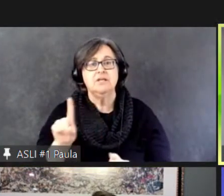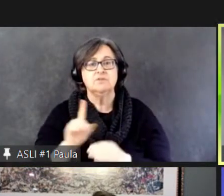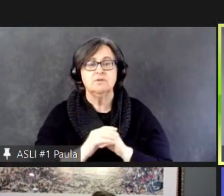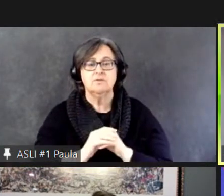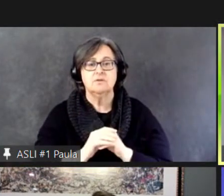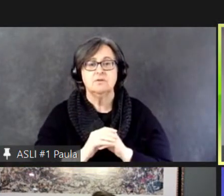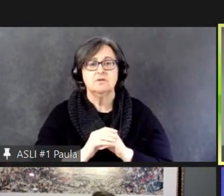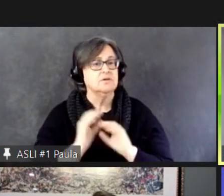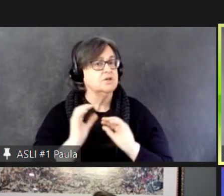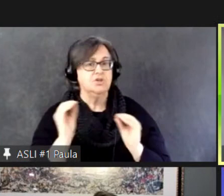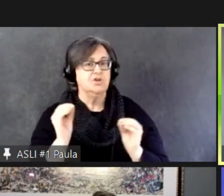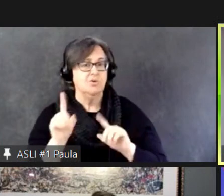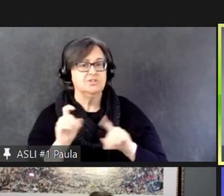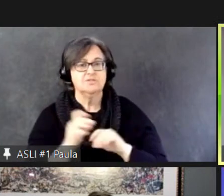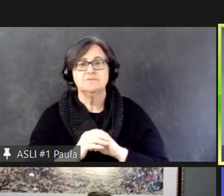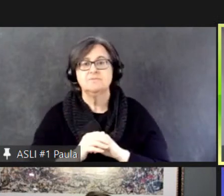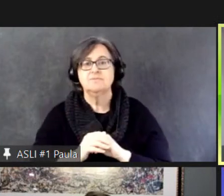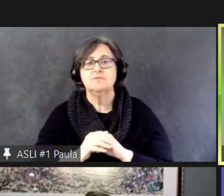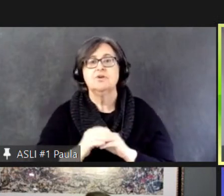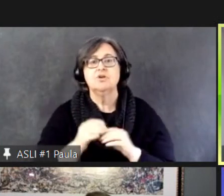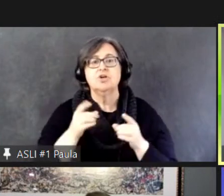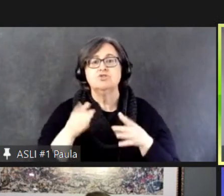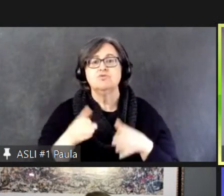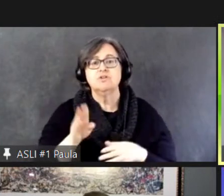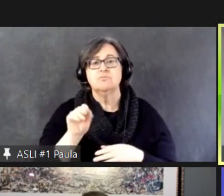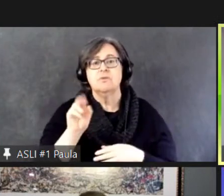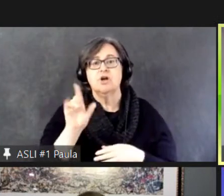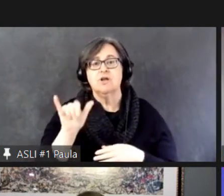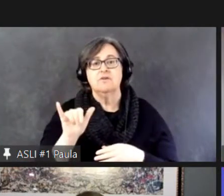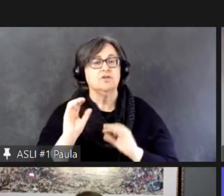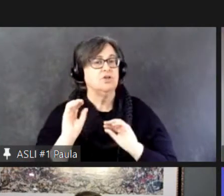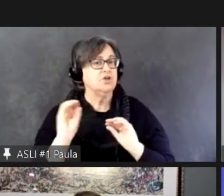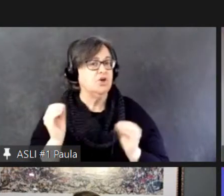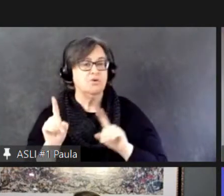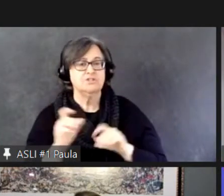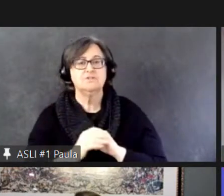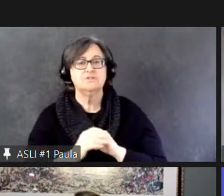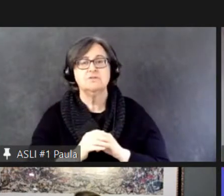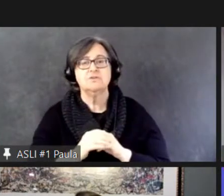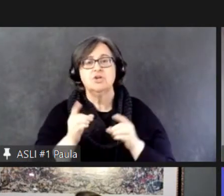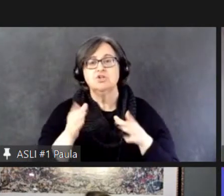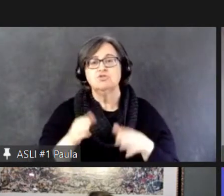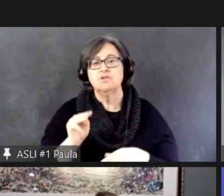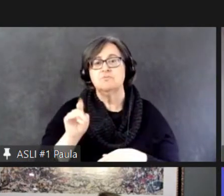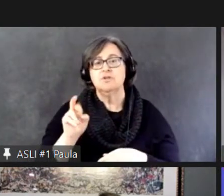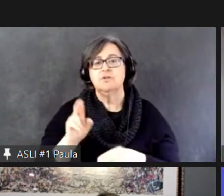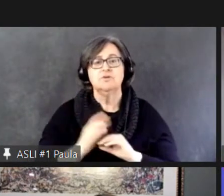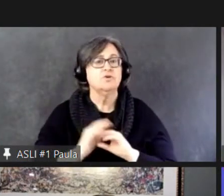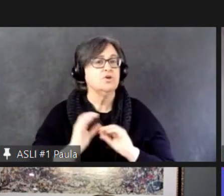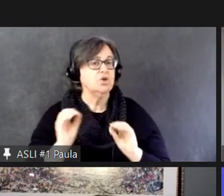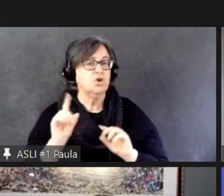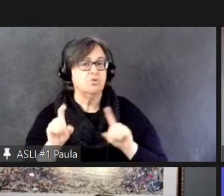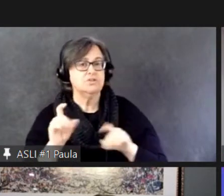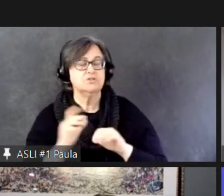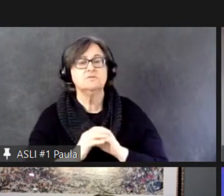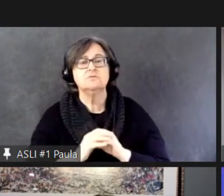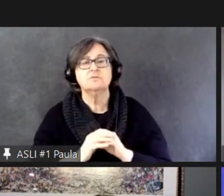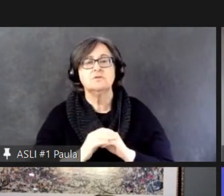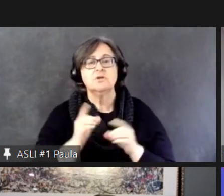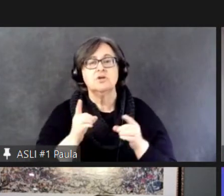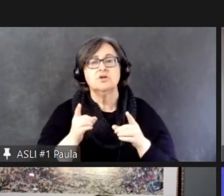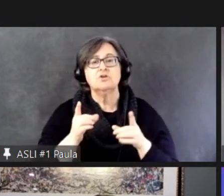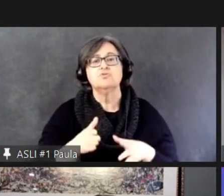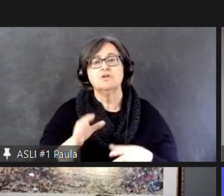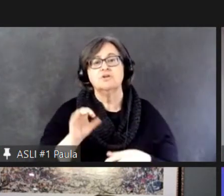Kevin? And I don't have any questions. All right, Director Barkley? No questions. Director Miller? No question. Director